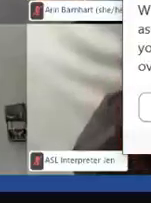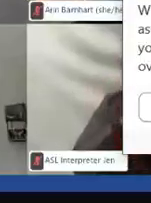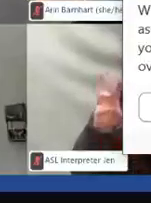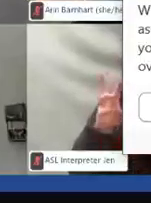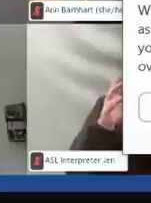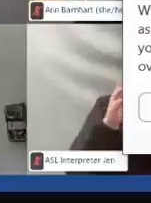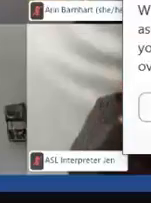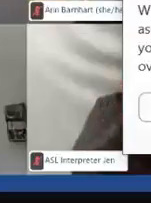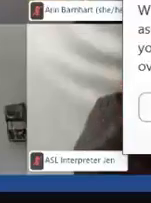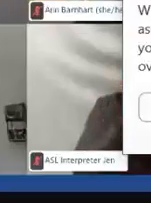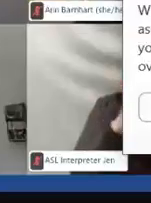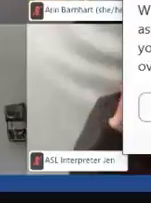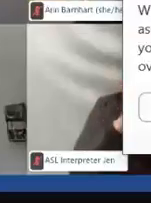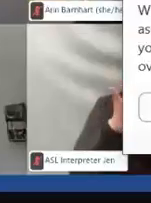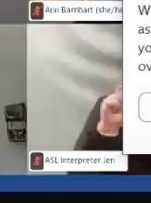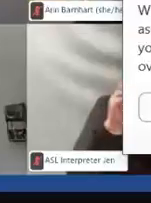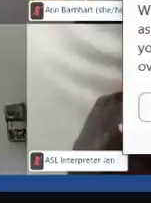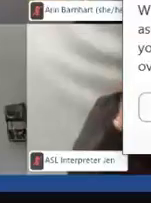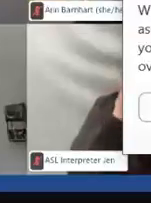that part the biggest and most visible.